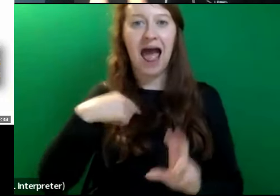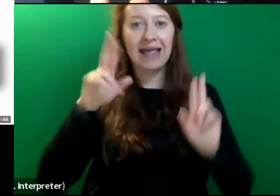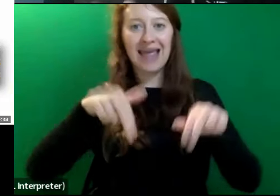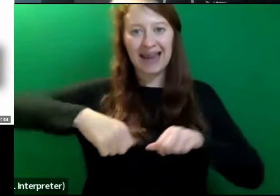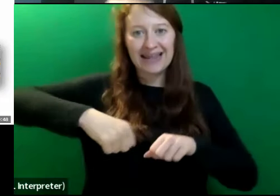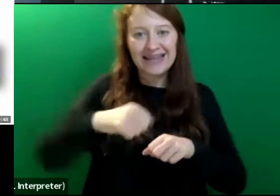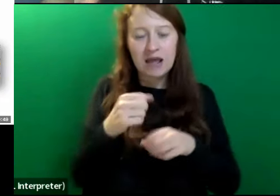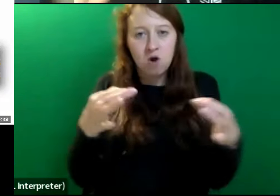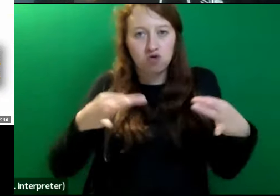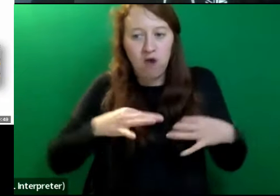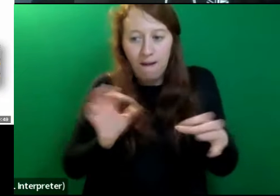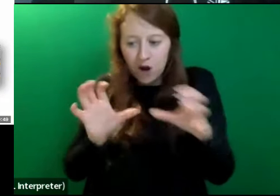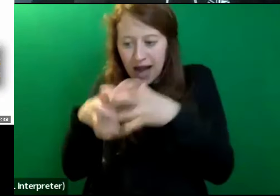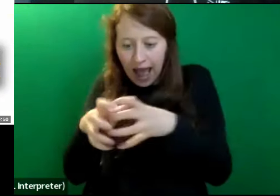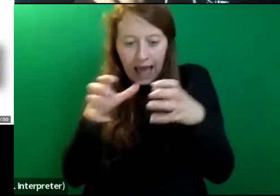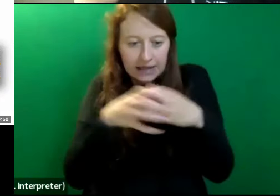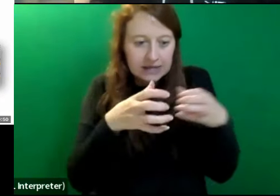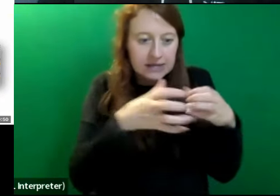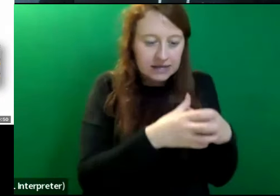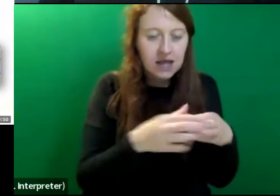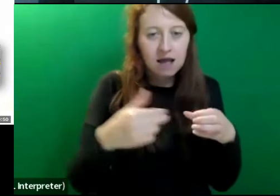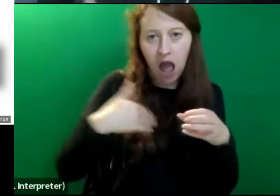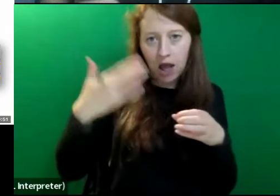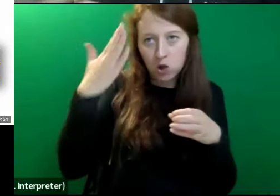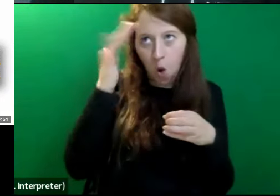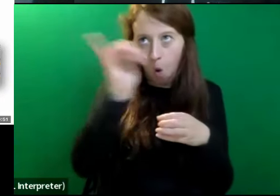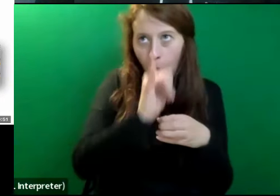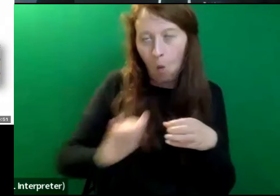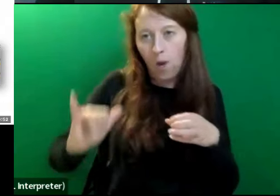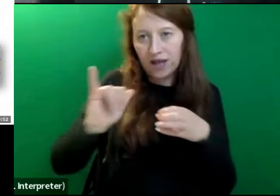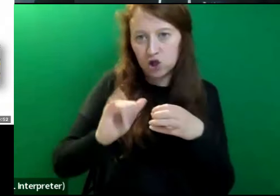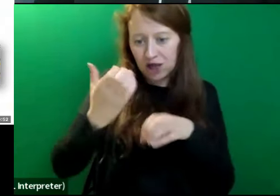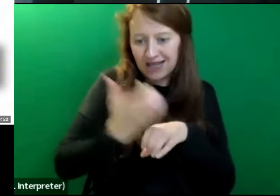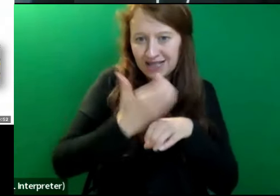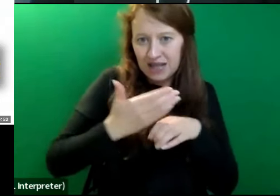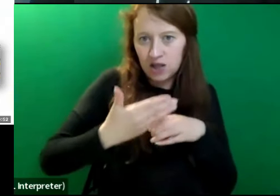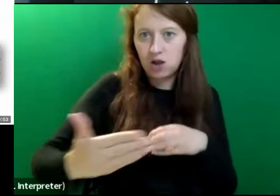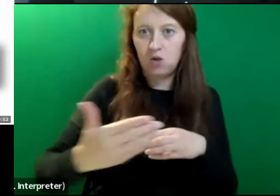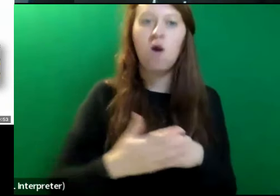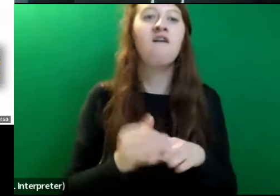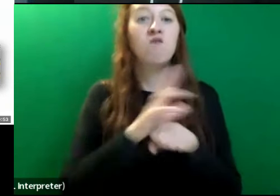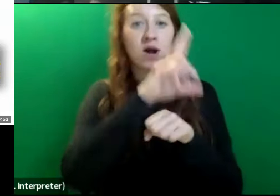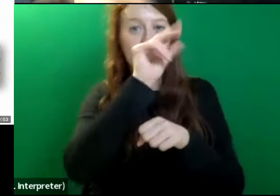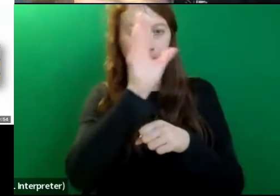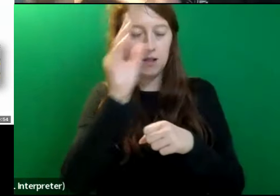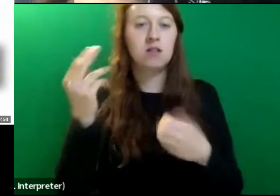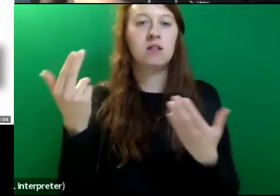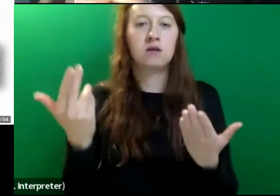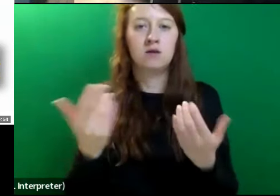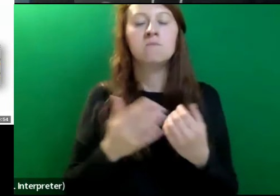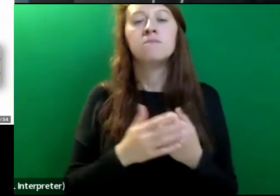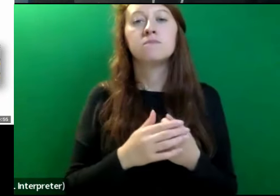grammatical class was being held. So, for example, because I've done that, now I can say things like